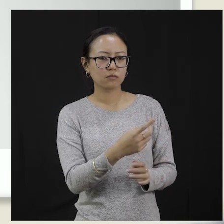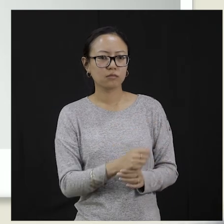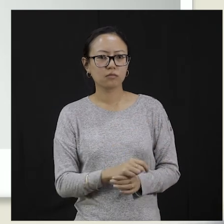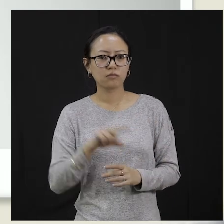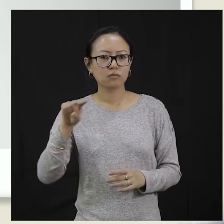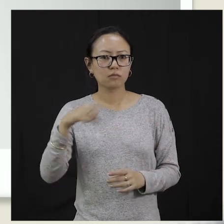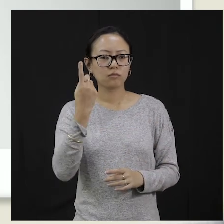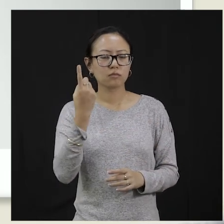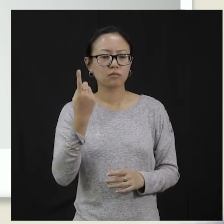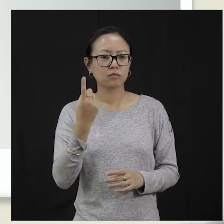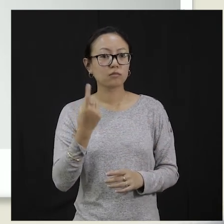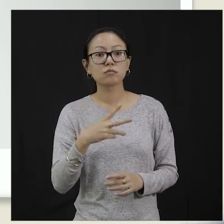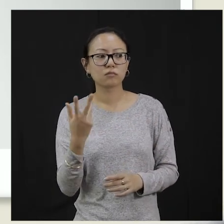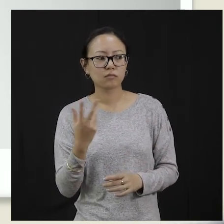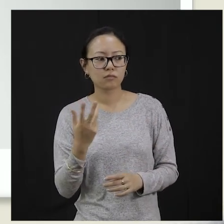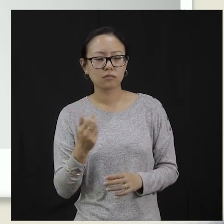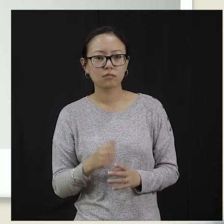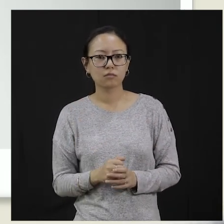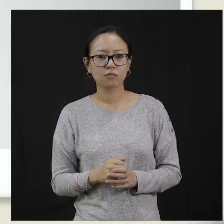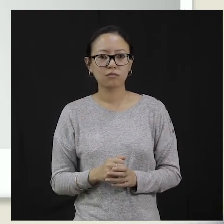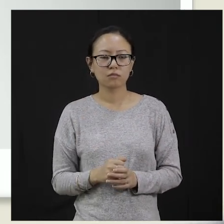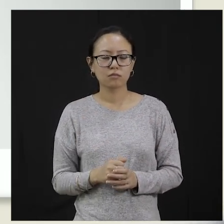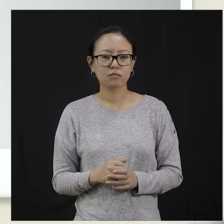shape? Is it triangle?